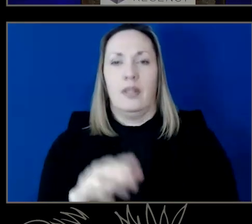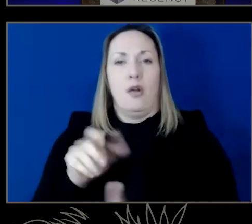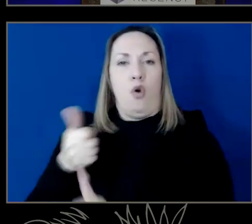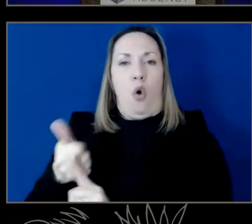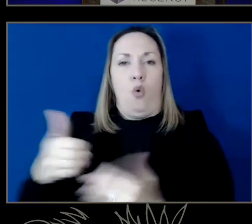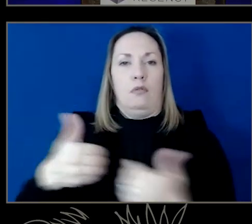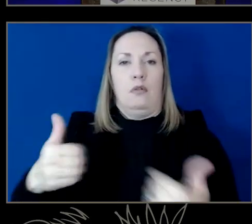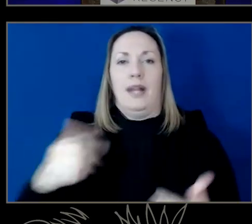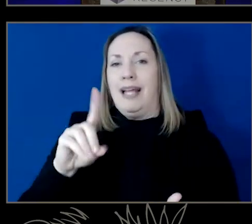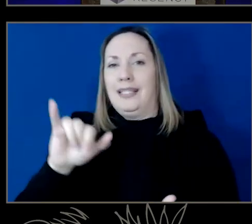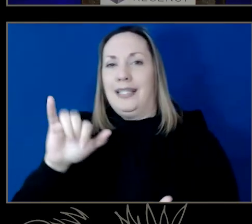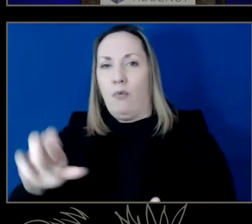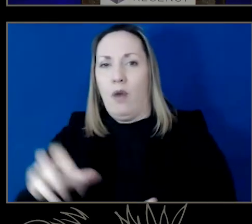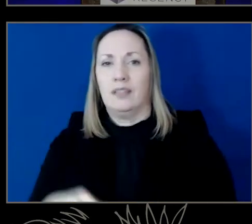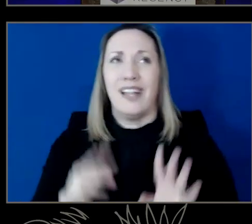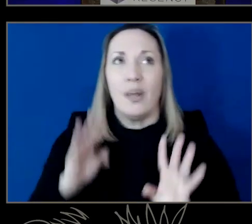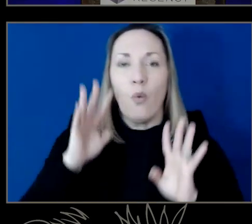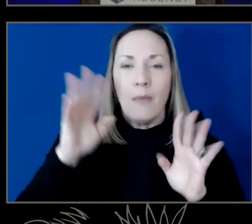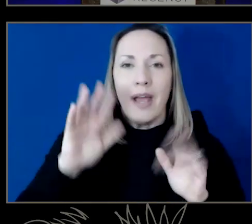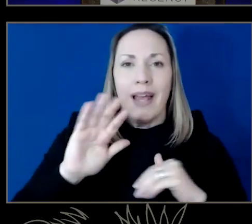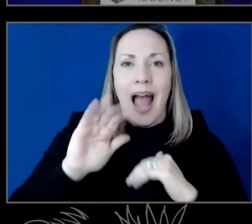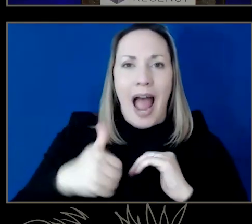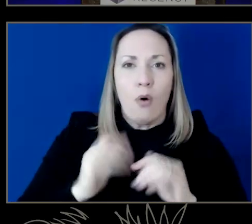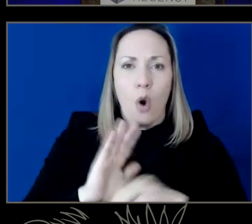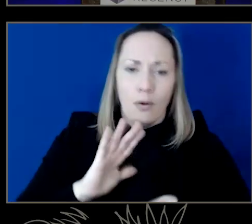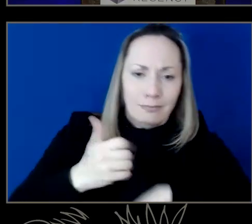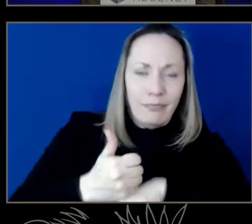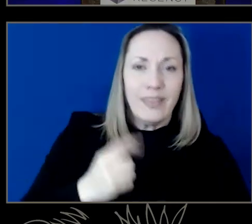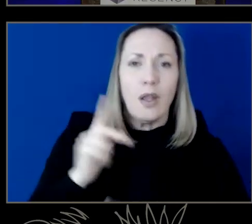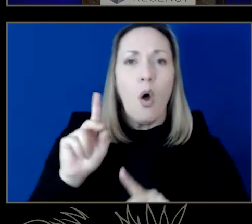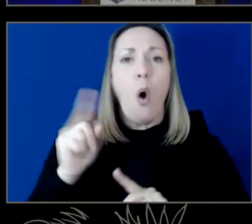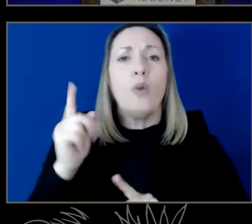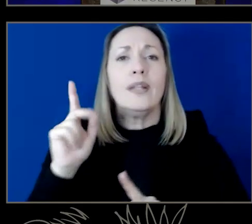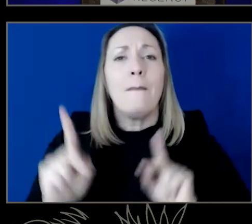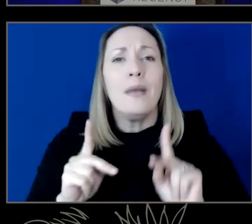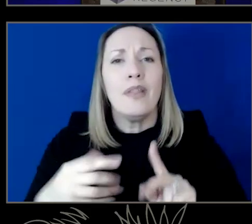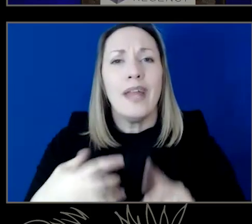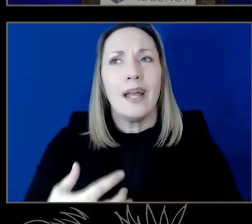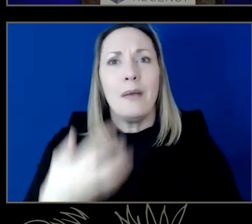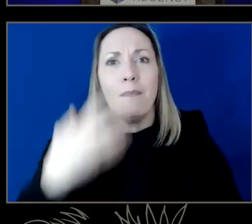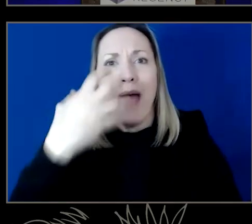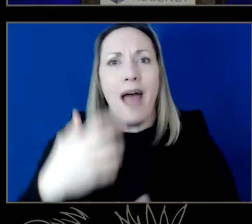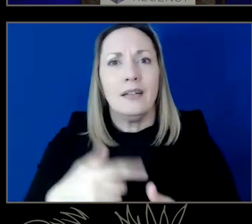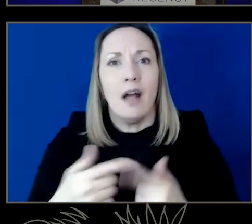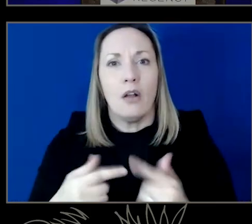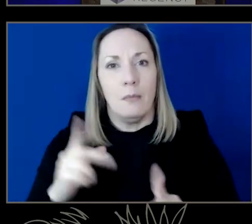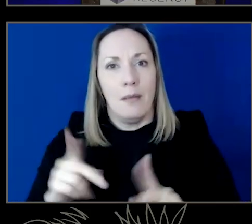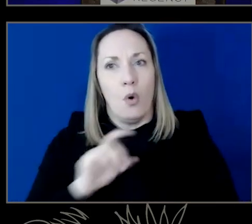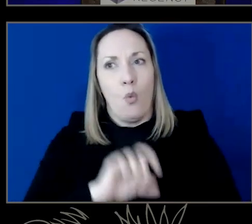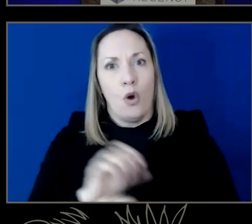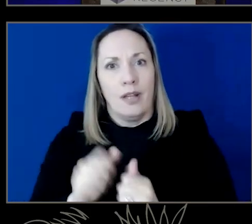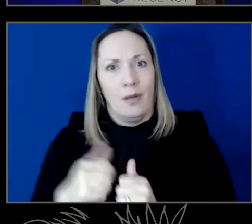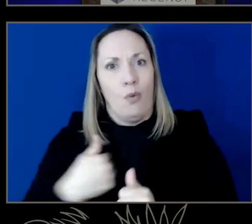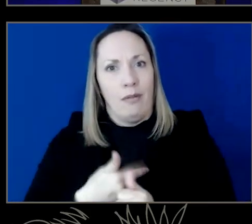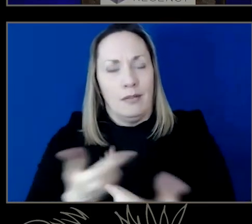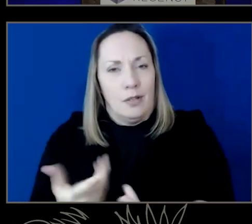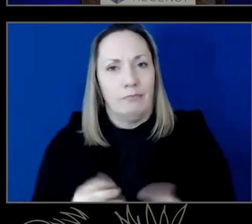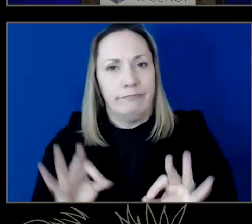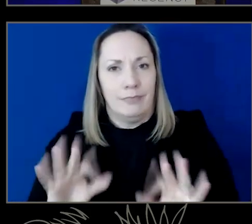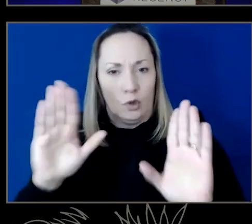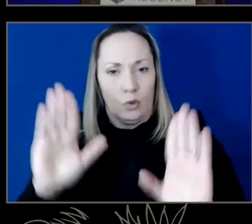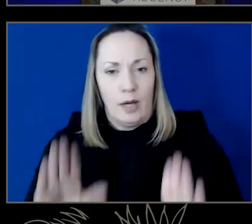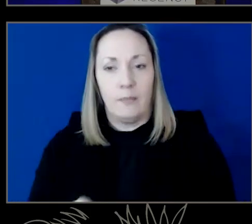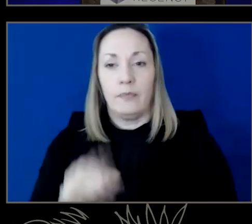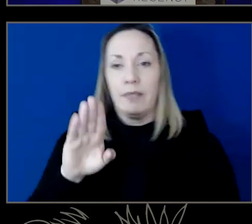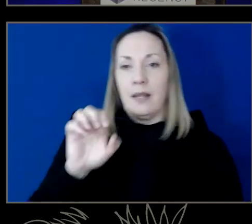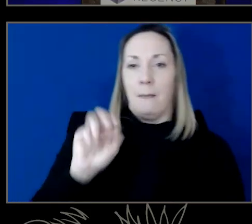can now make up our own convention, and the only people who can be mad at us are the other people working on this repo. So that's great. Ben Holmes,